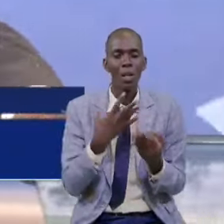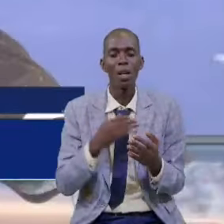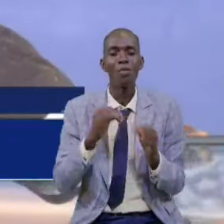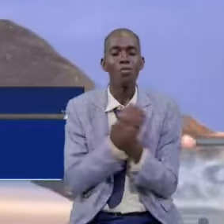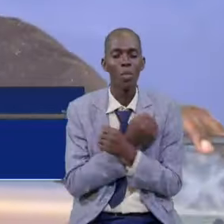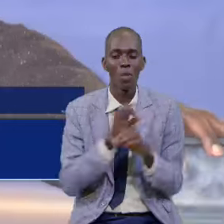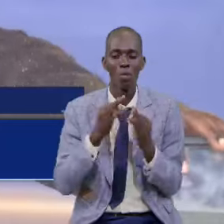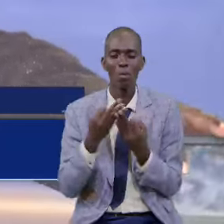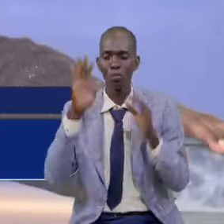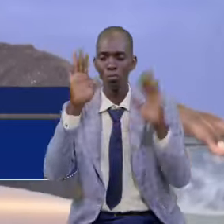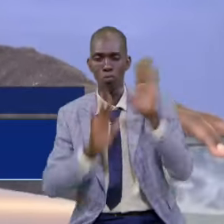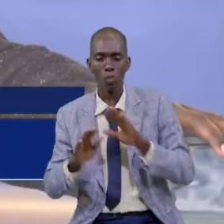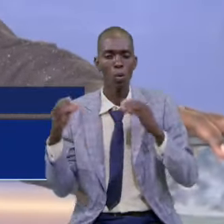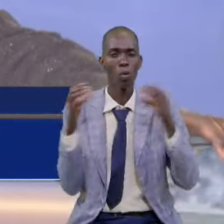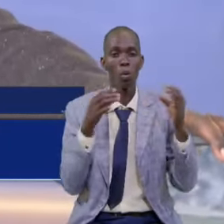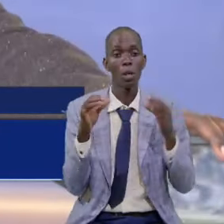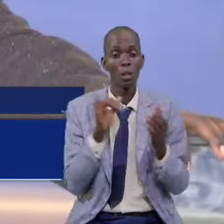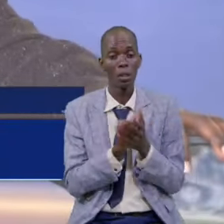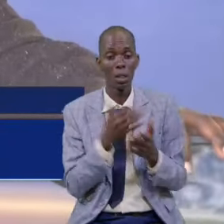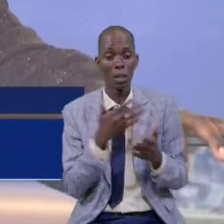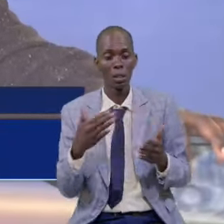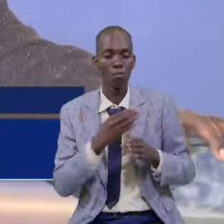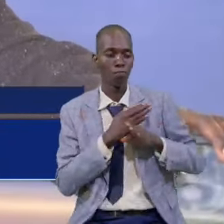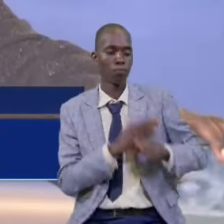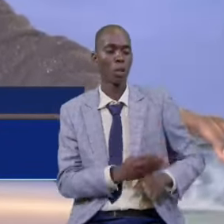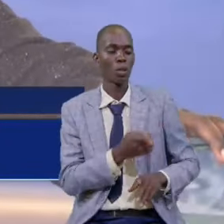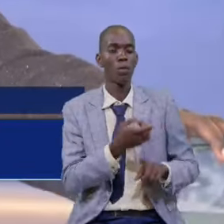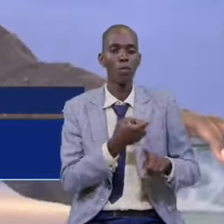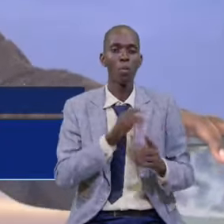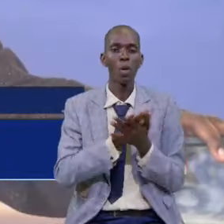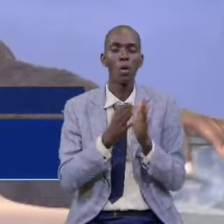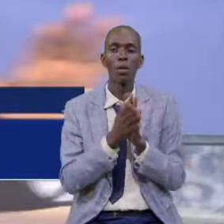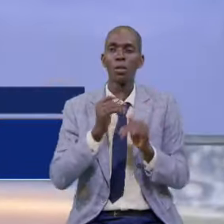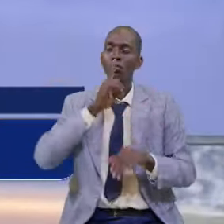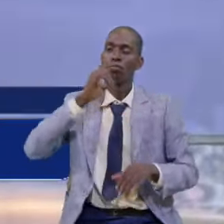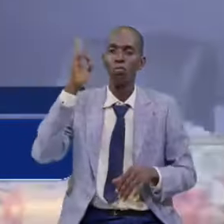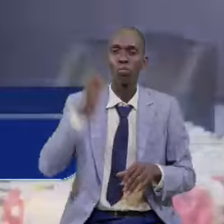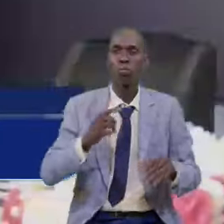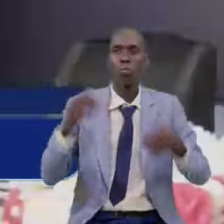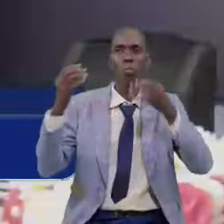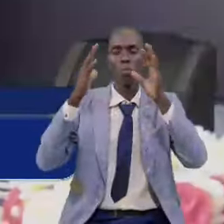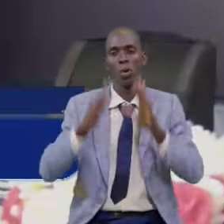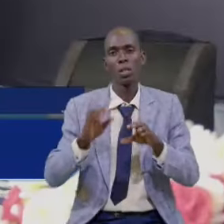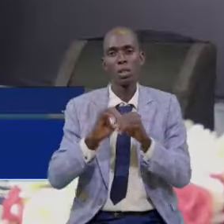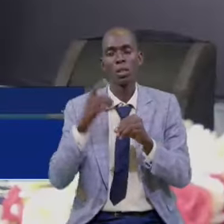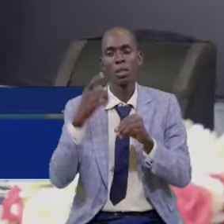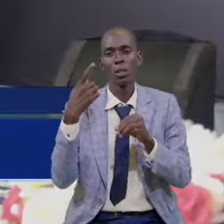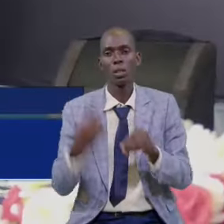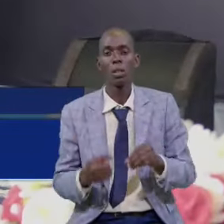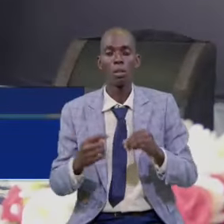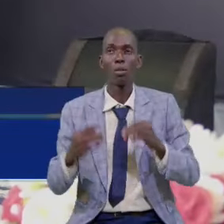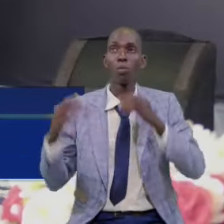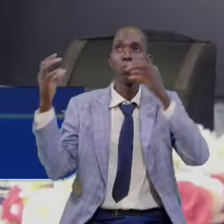being a real warrior in the battle that matters. You must ask yourself